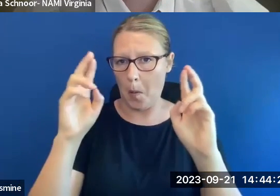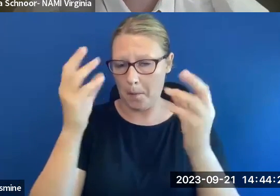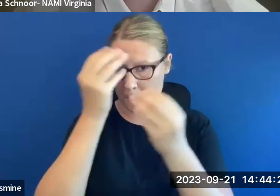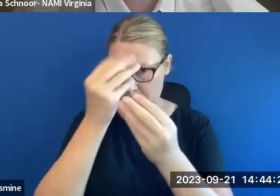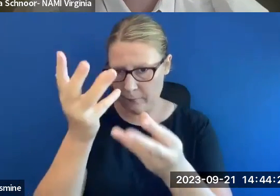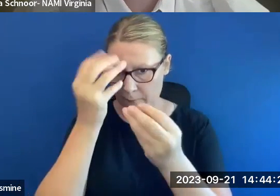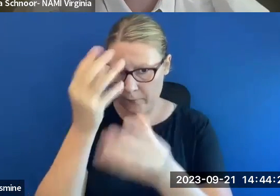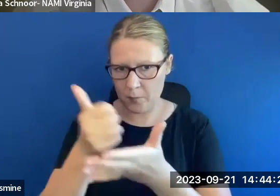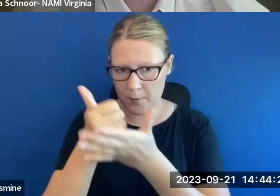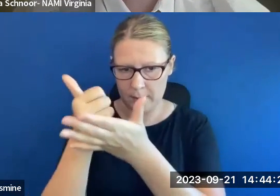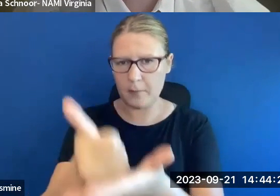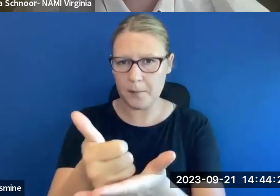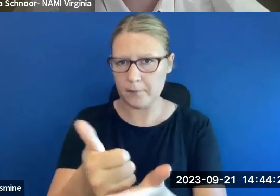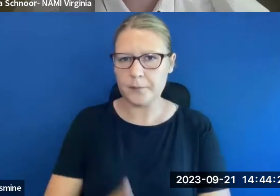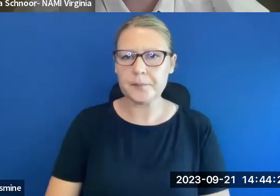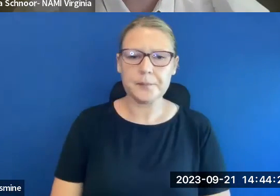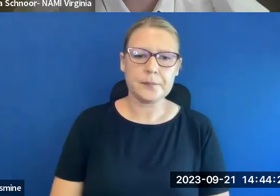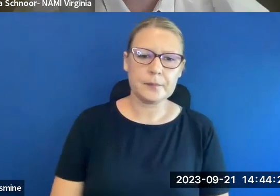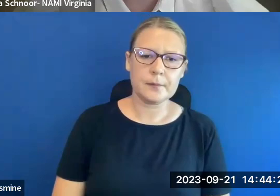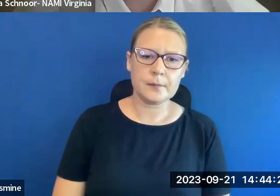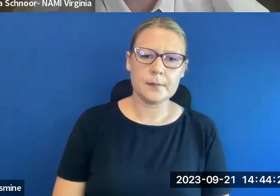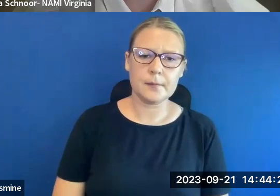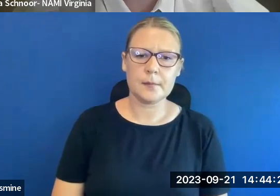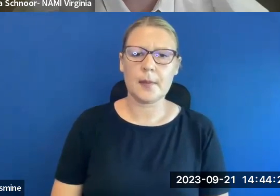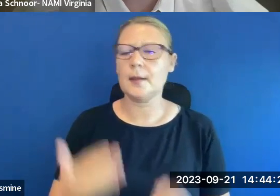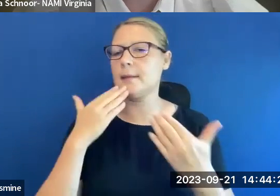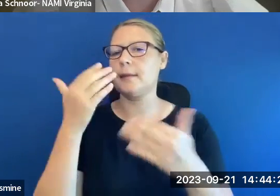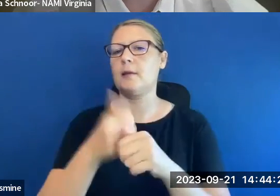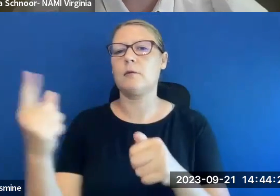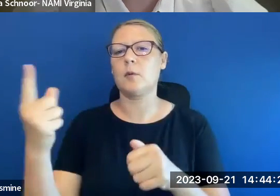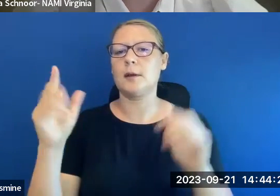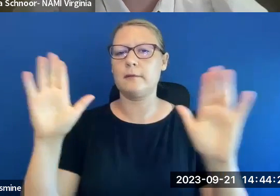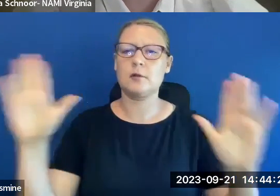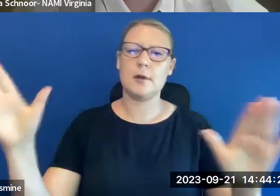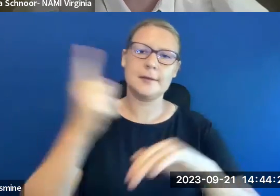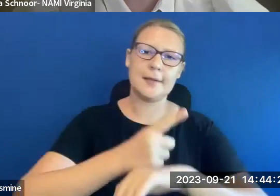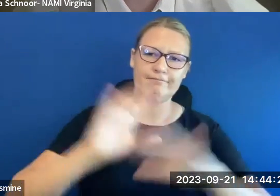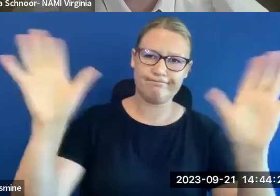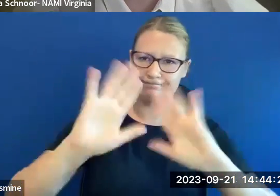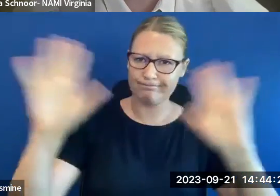informative and helpful. And thank you, everyone. Have a great day.